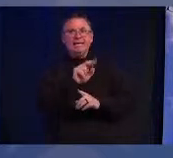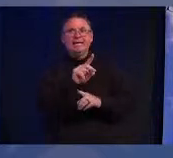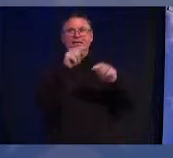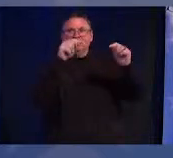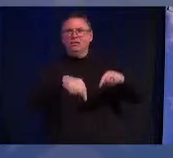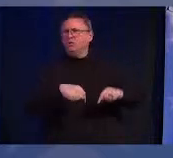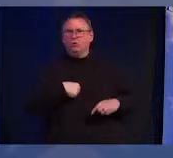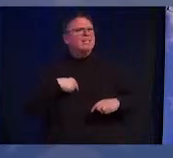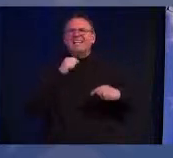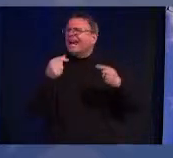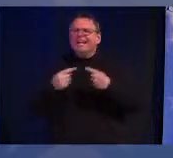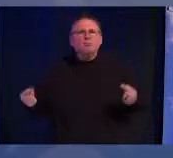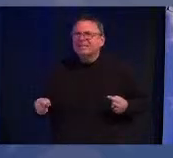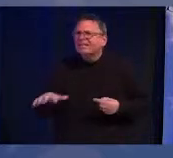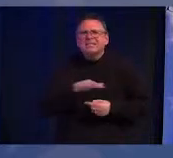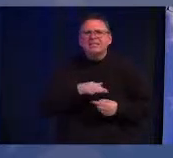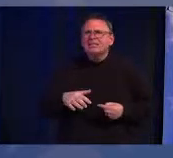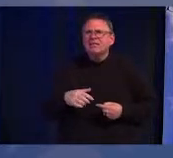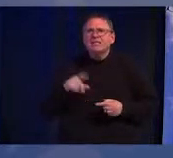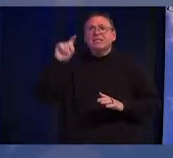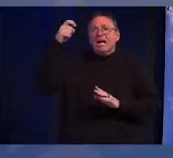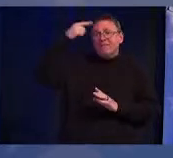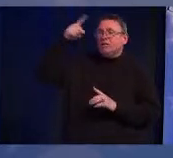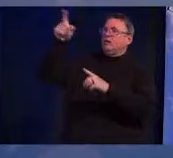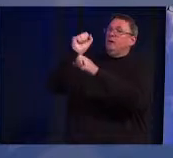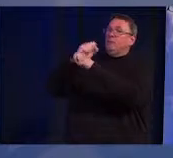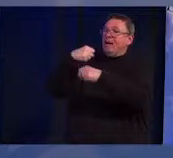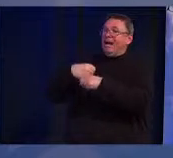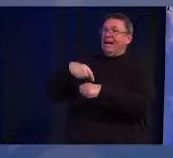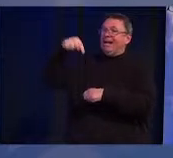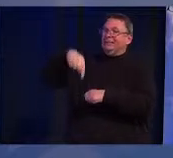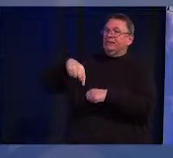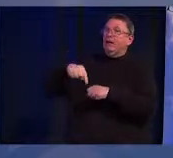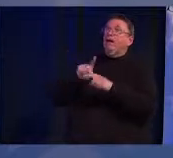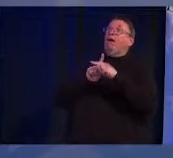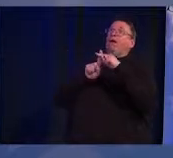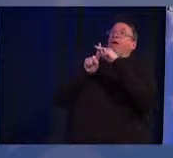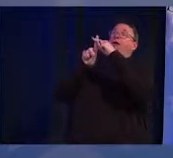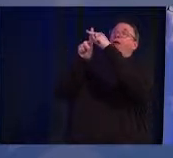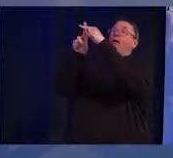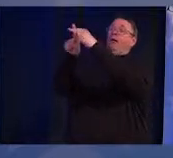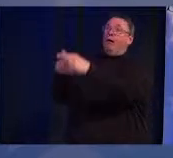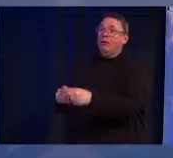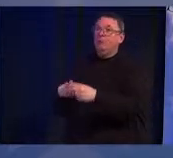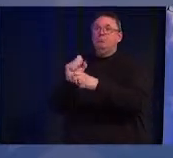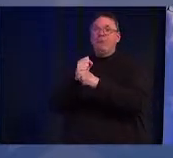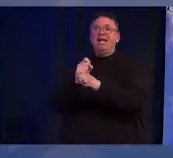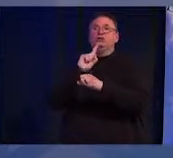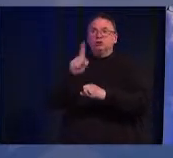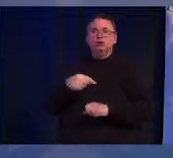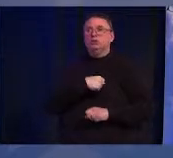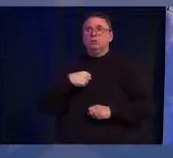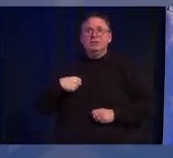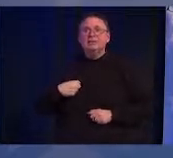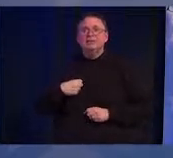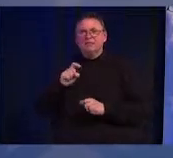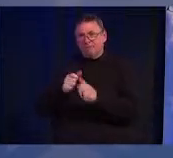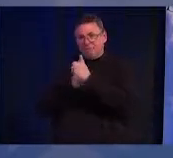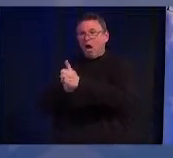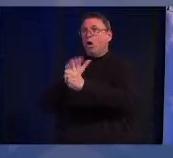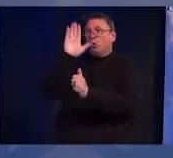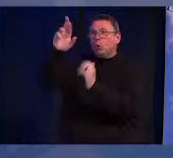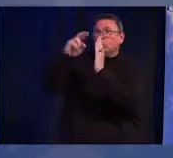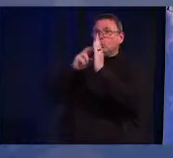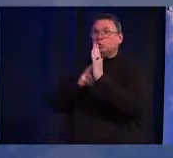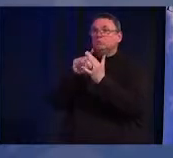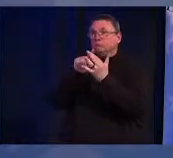enemy. The government that is trying to create dependency and trying to make sure that we stay in line,